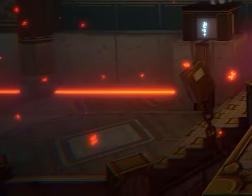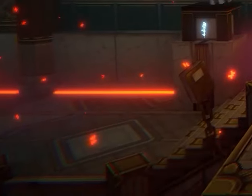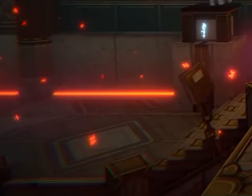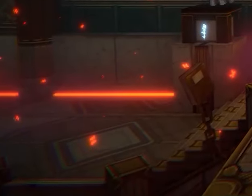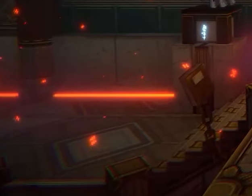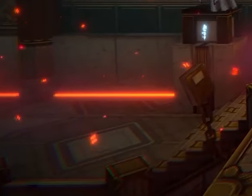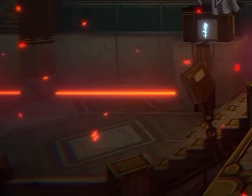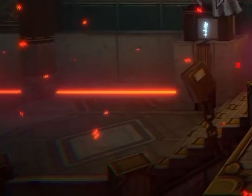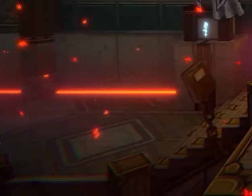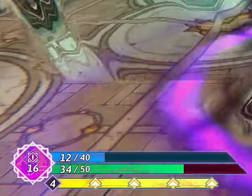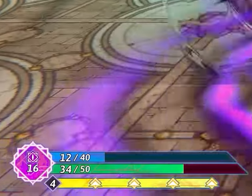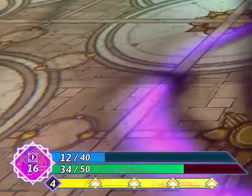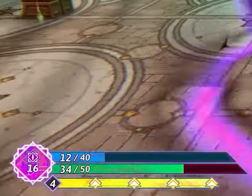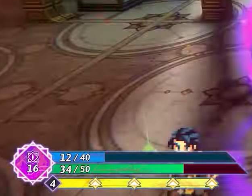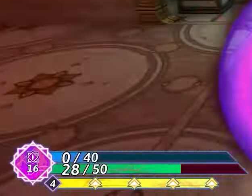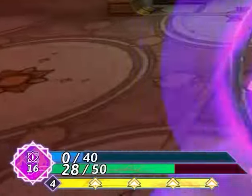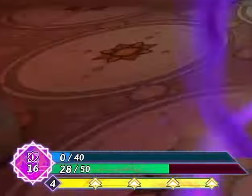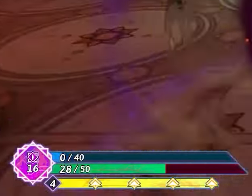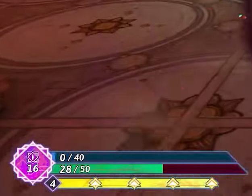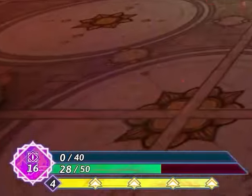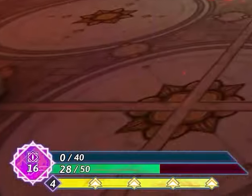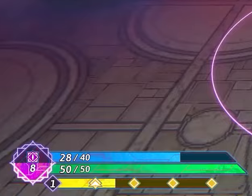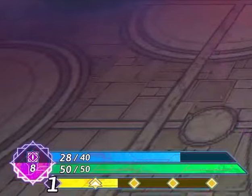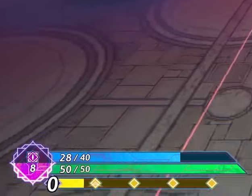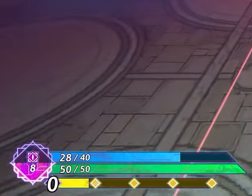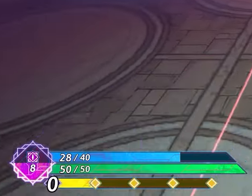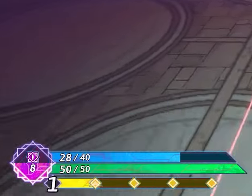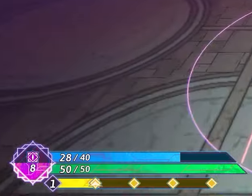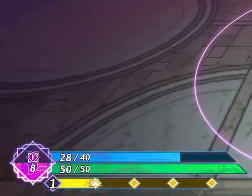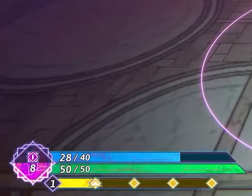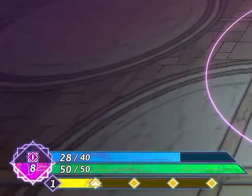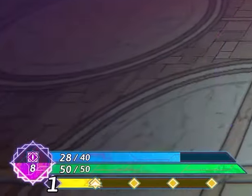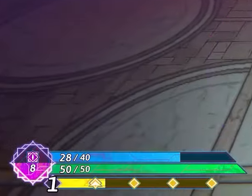Statue's coming to life. Am I dreaming?